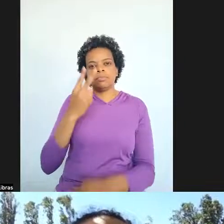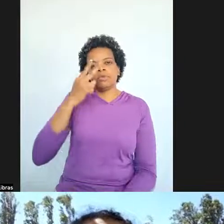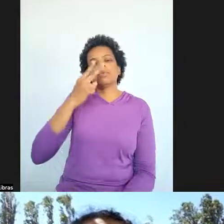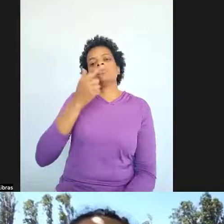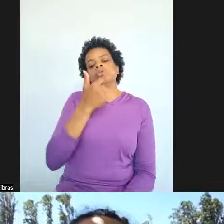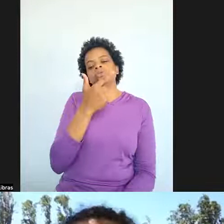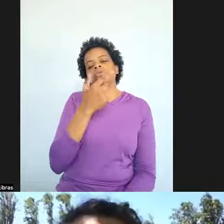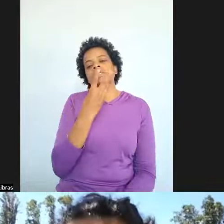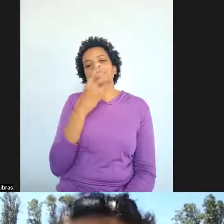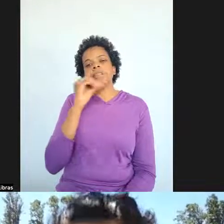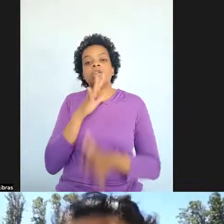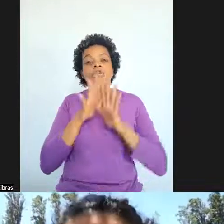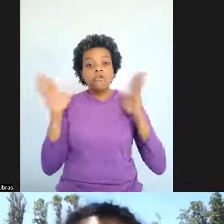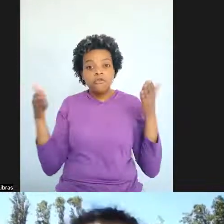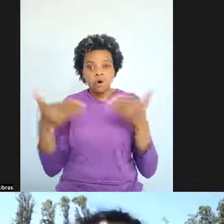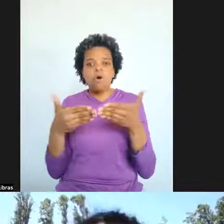Also, more than